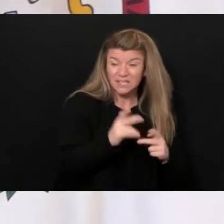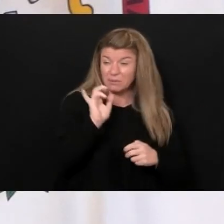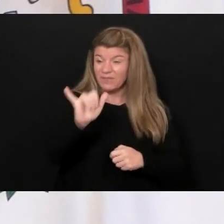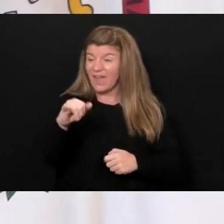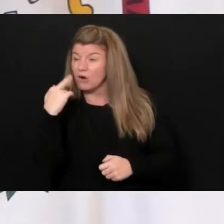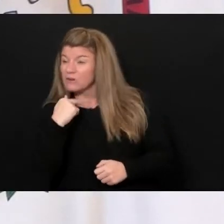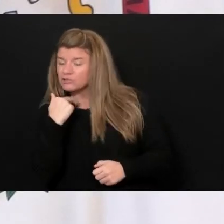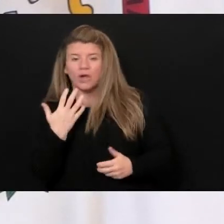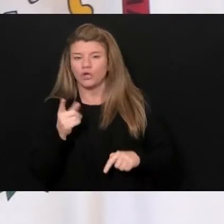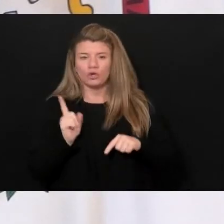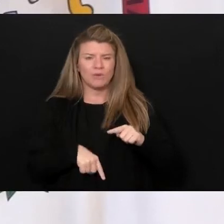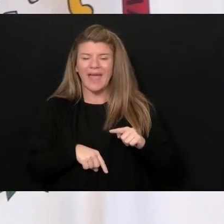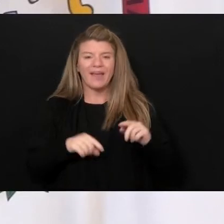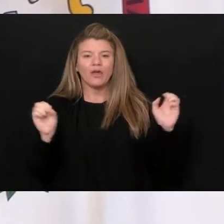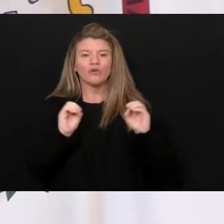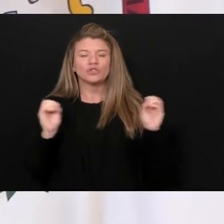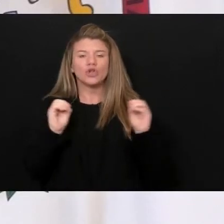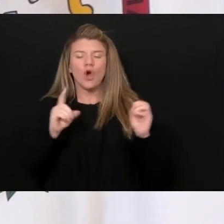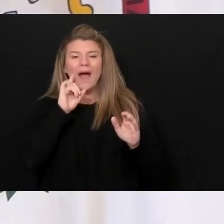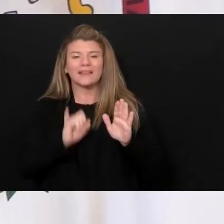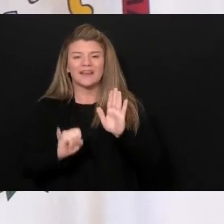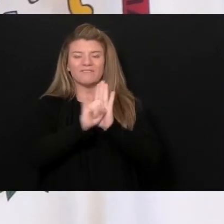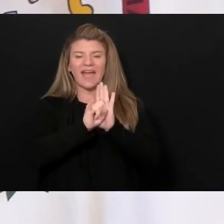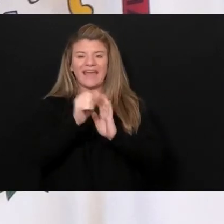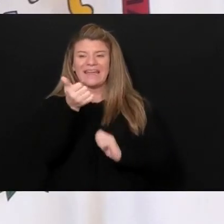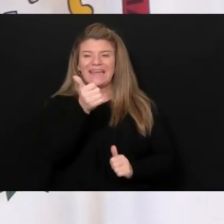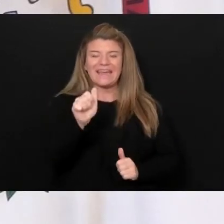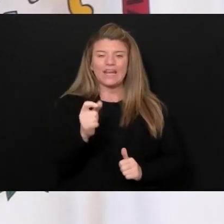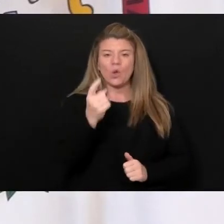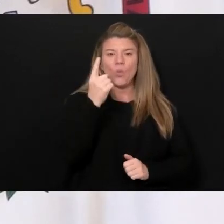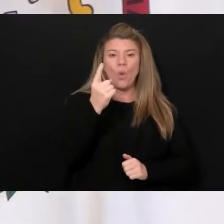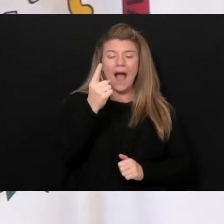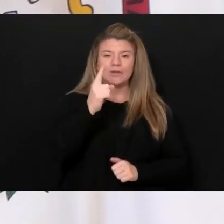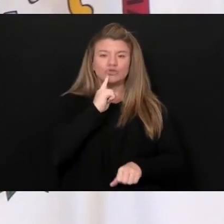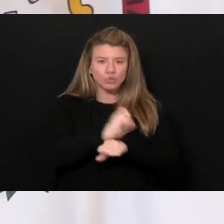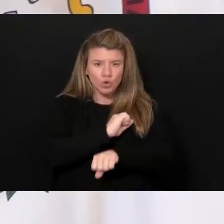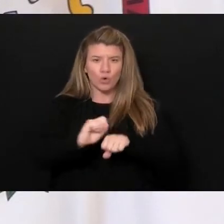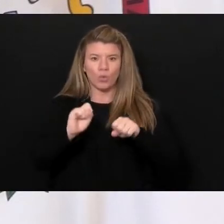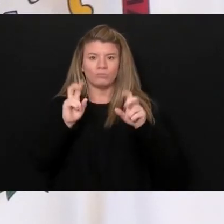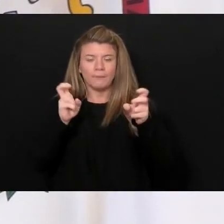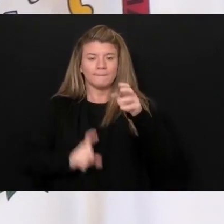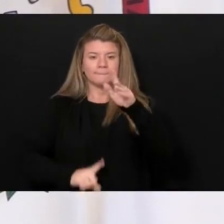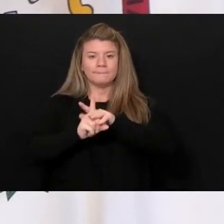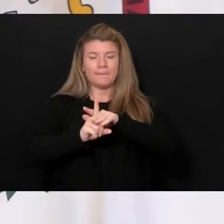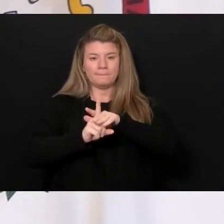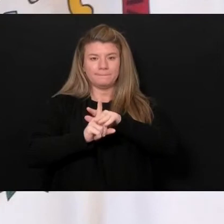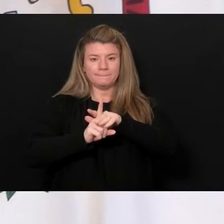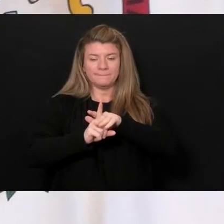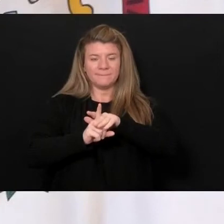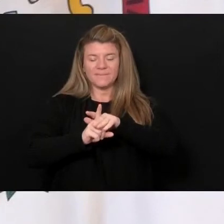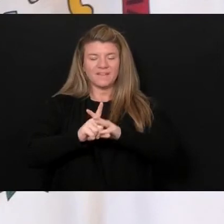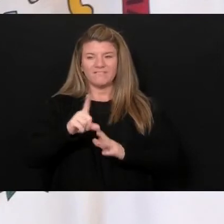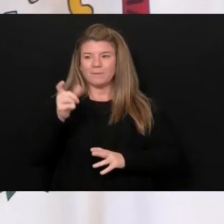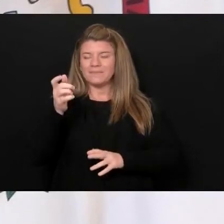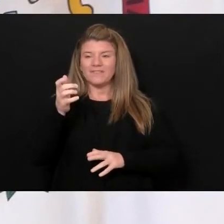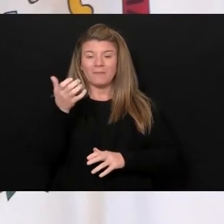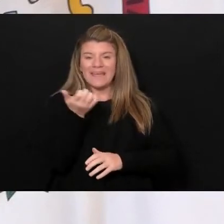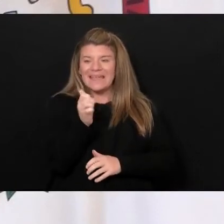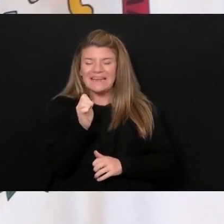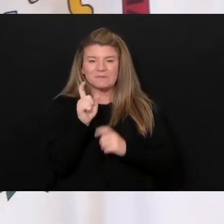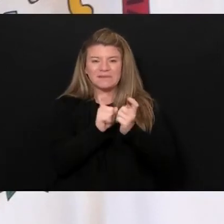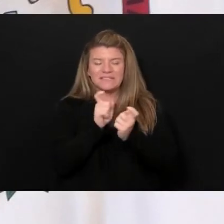You can't identify any significant issue that's coming from any significant branch